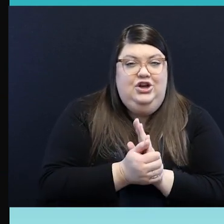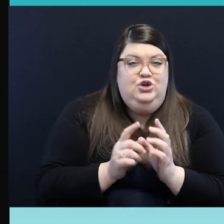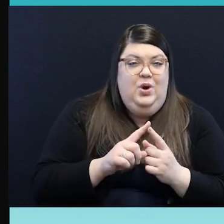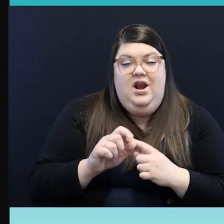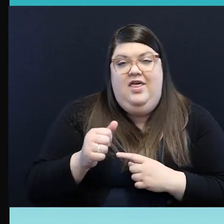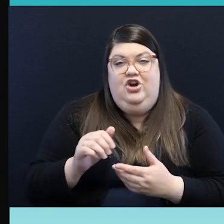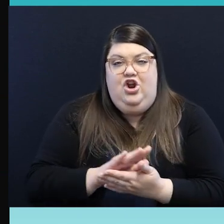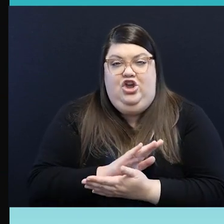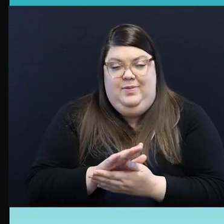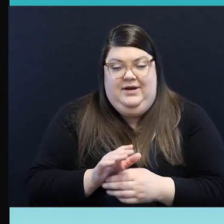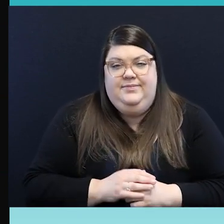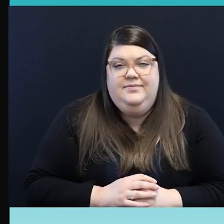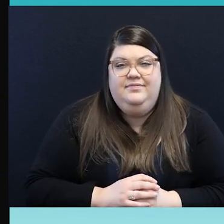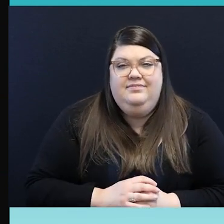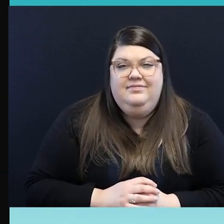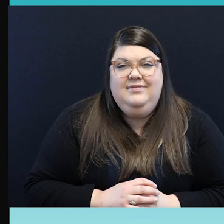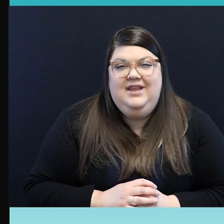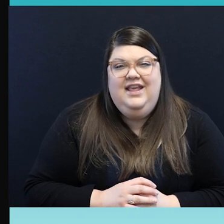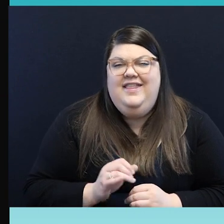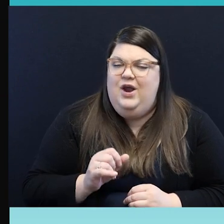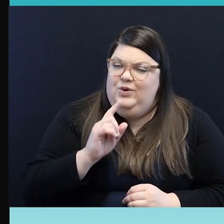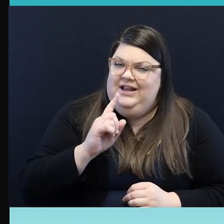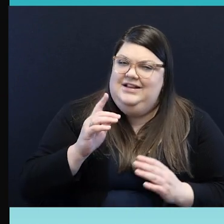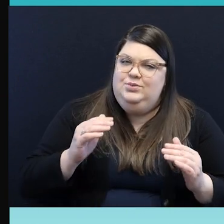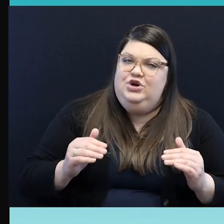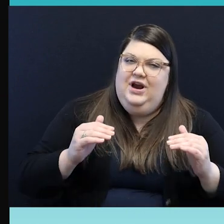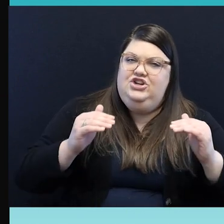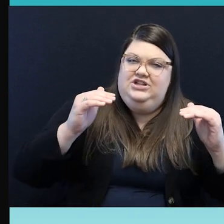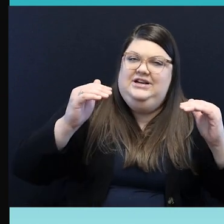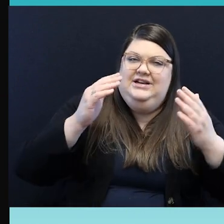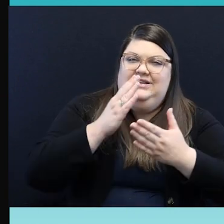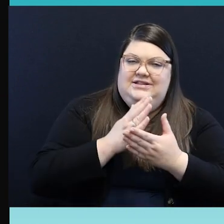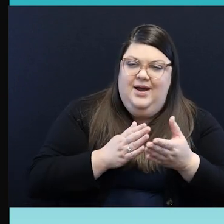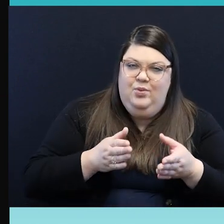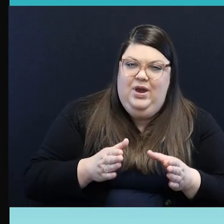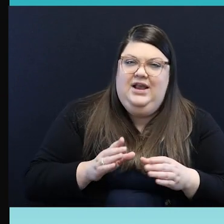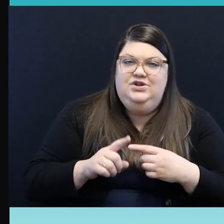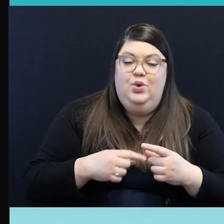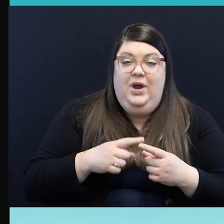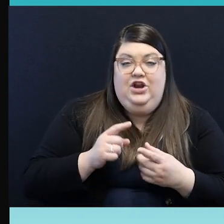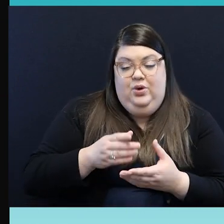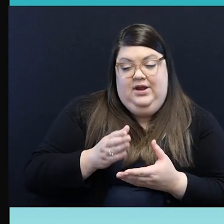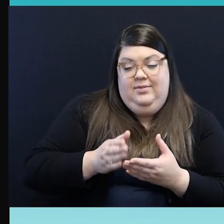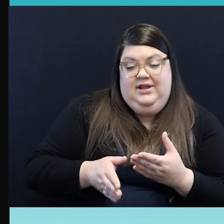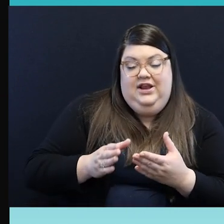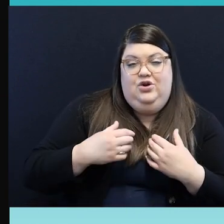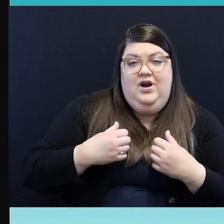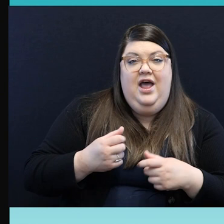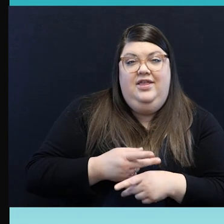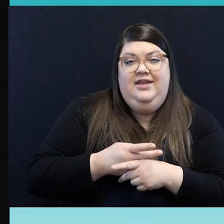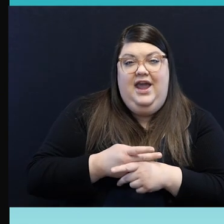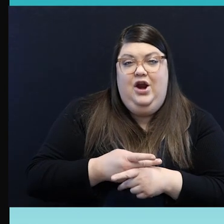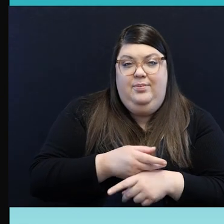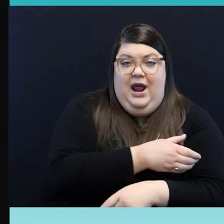document. It really is kind of a progression in some ways, that when you complete your healthcare